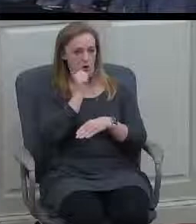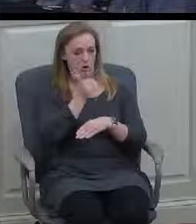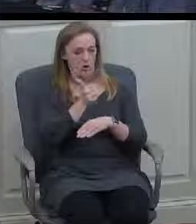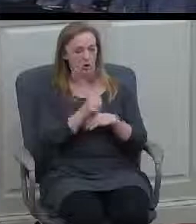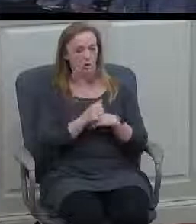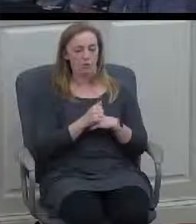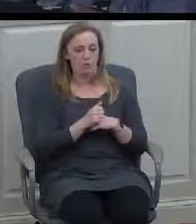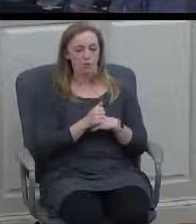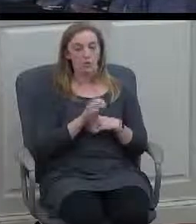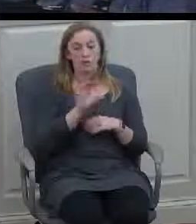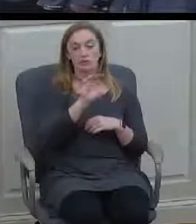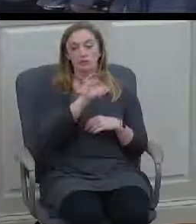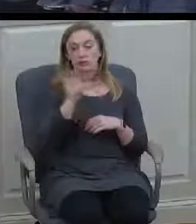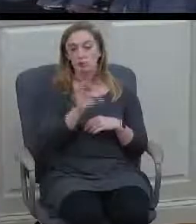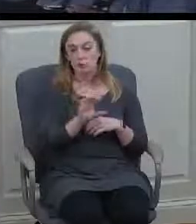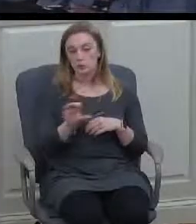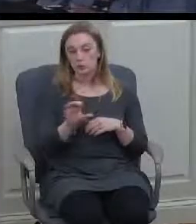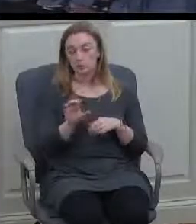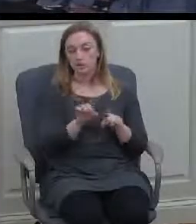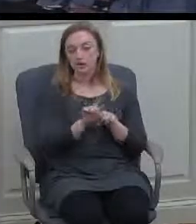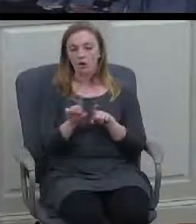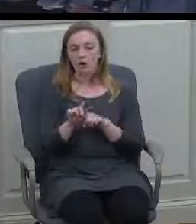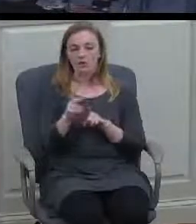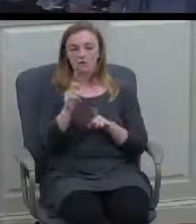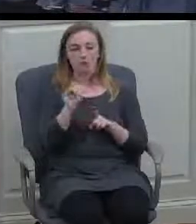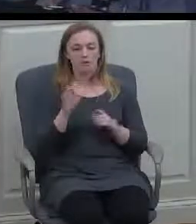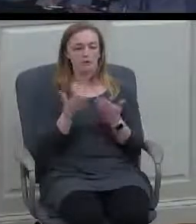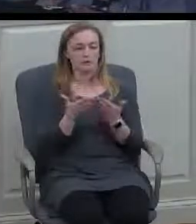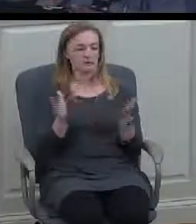It's a Zoom meeting, but it's also a public meeting.